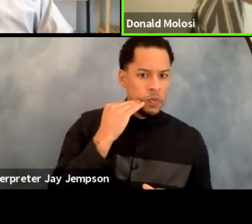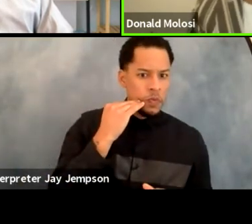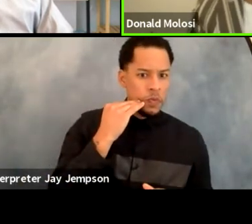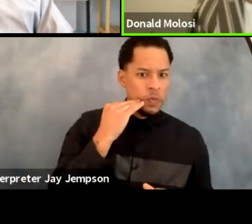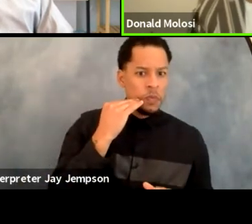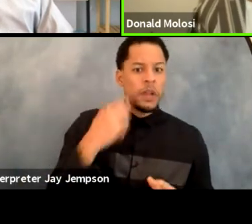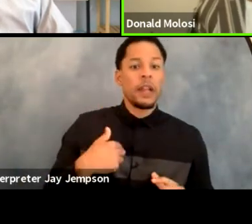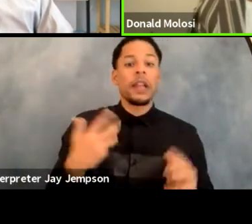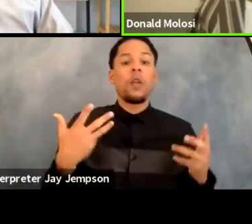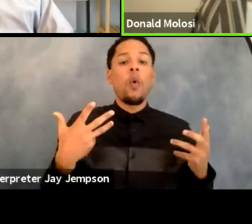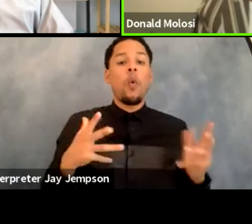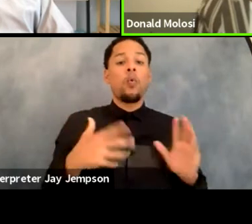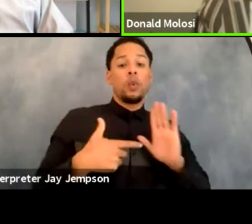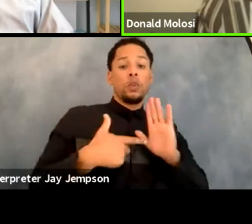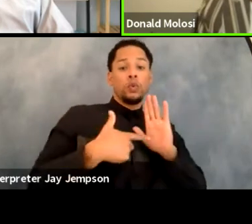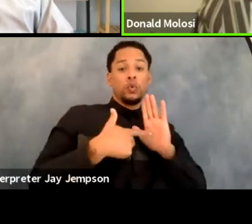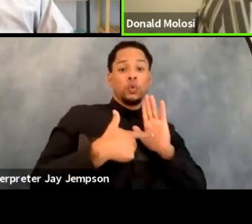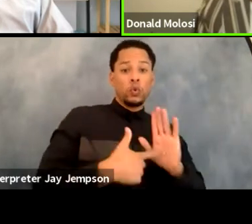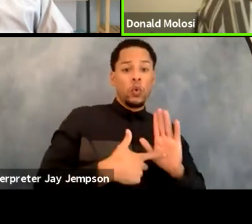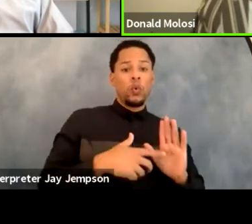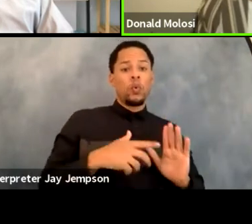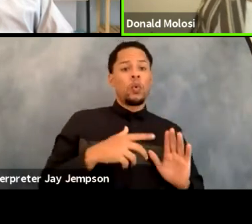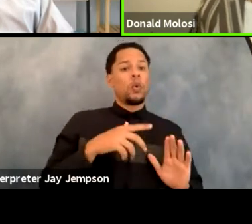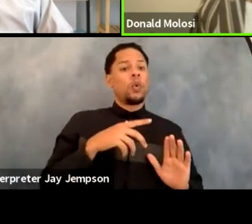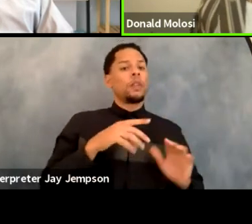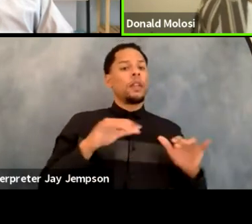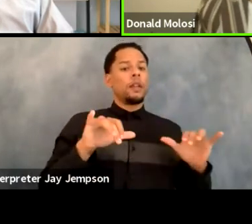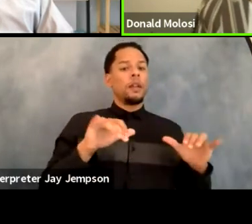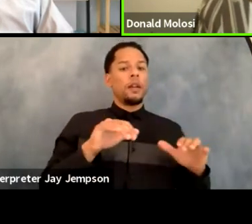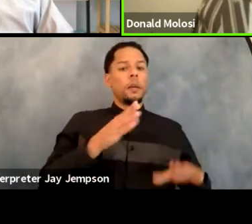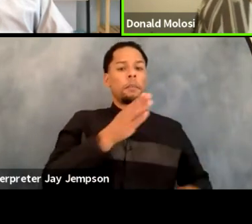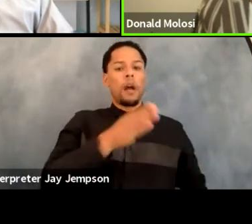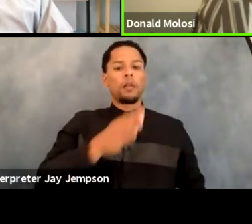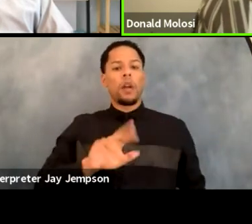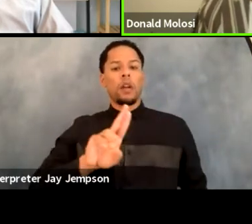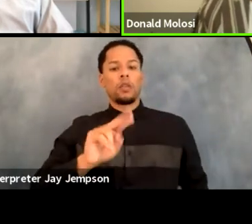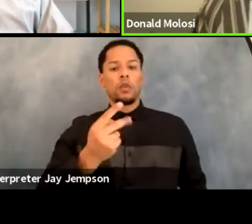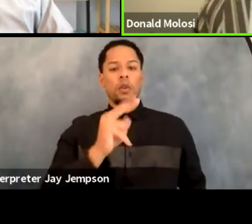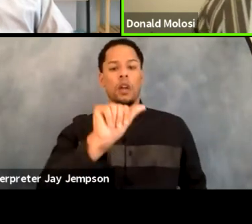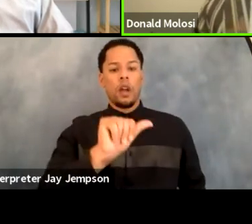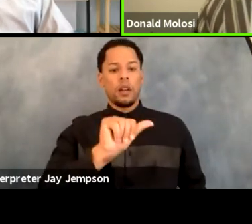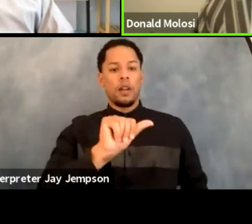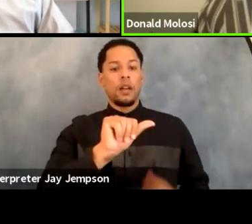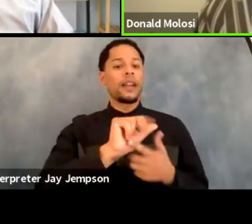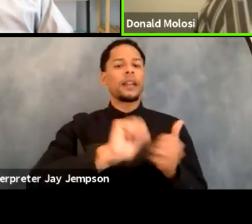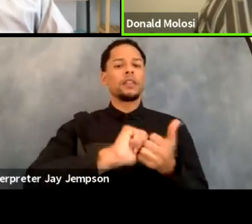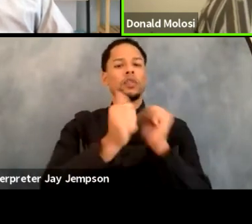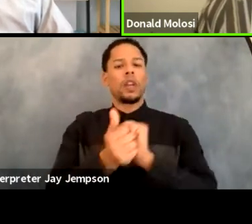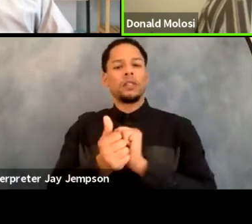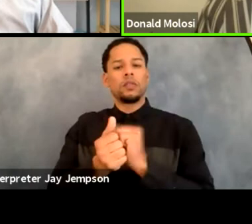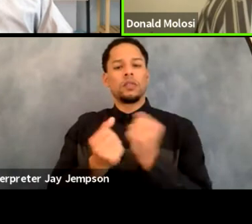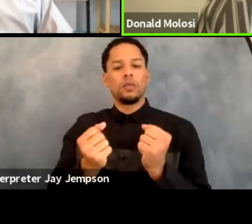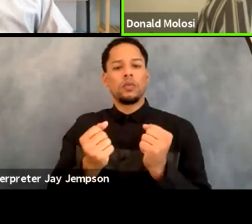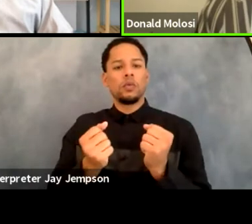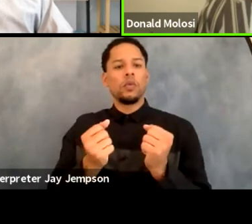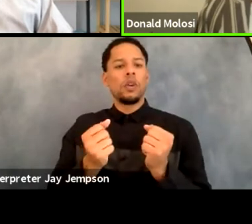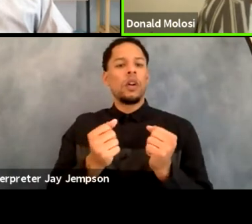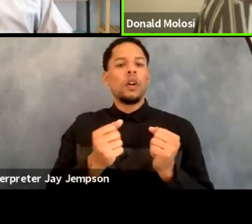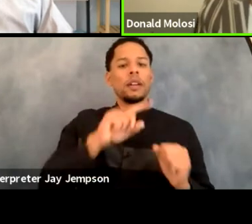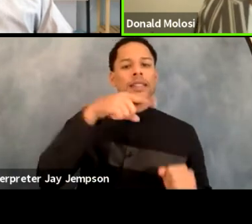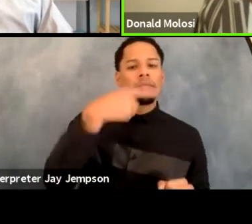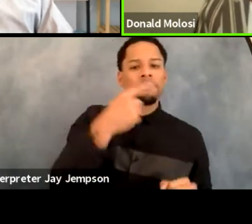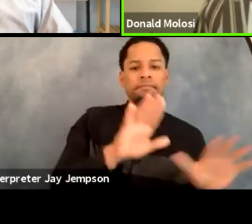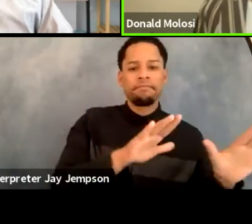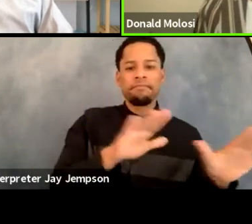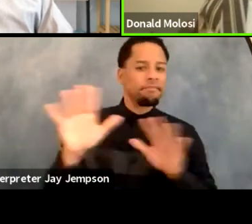off Broadway. I changed it and rewrote it into a sign language play. So when I performed it in 2013 at United